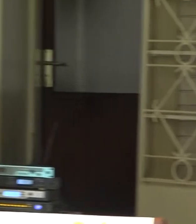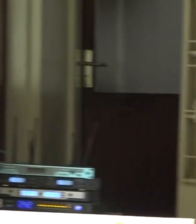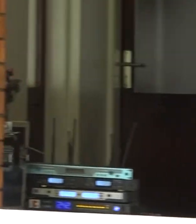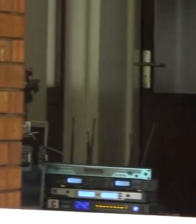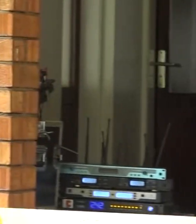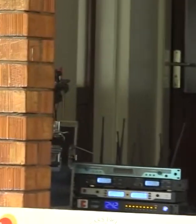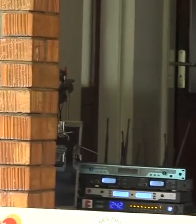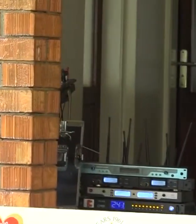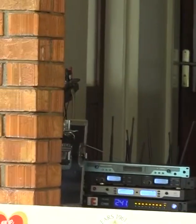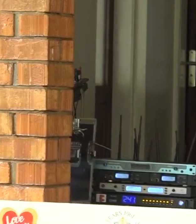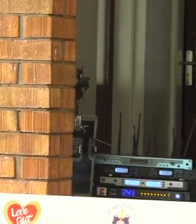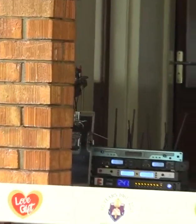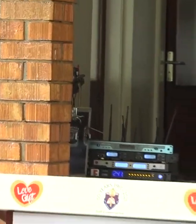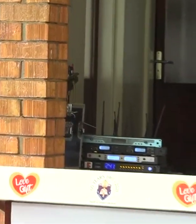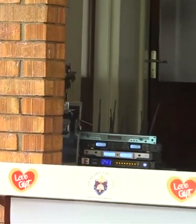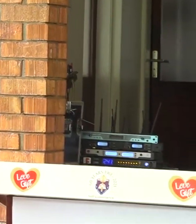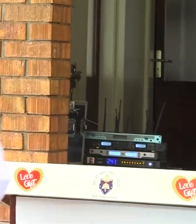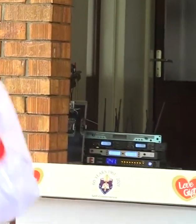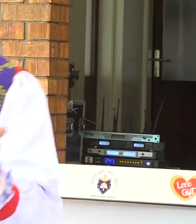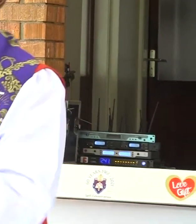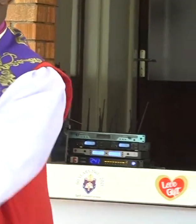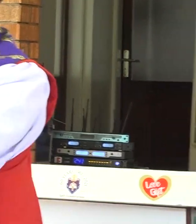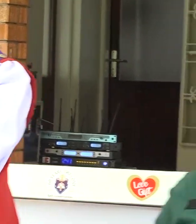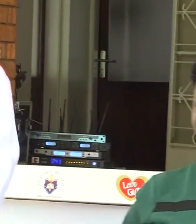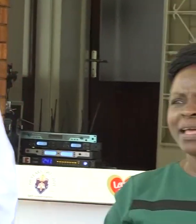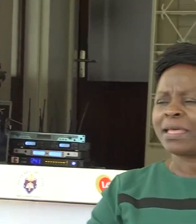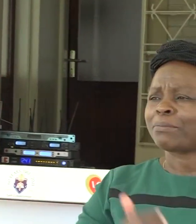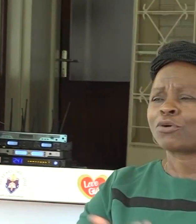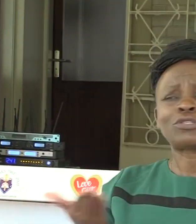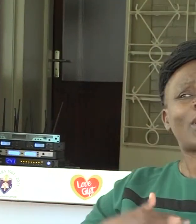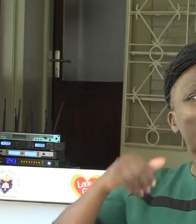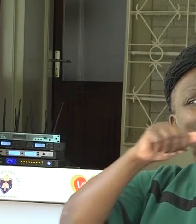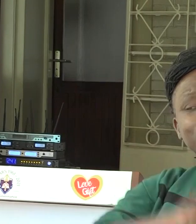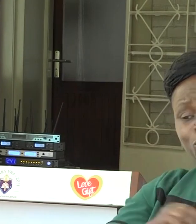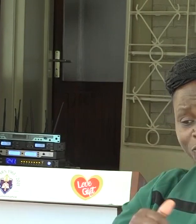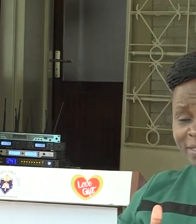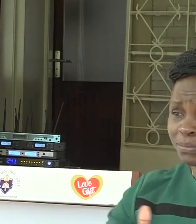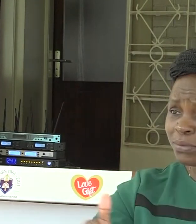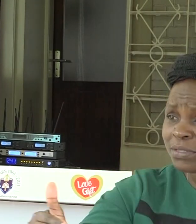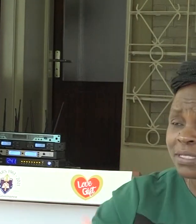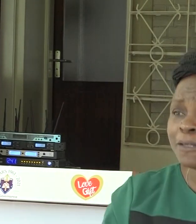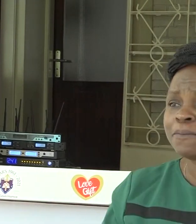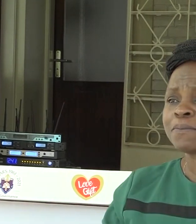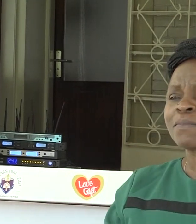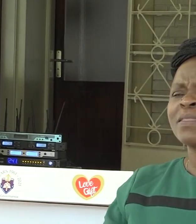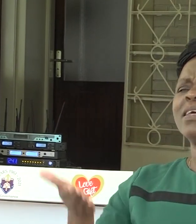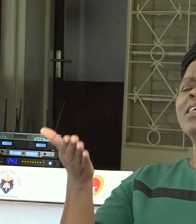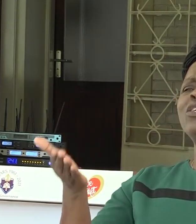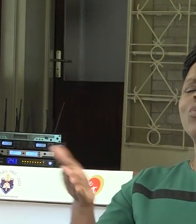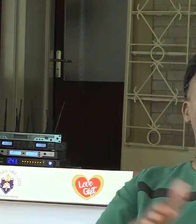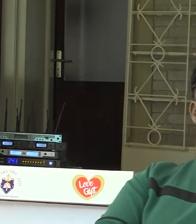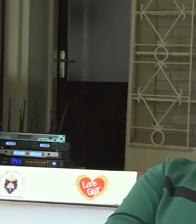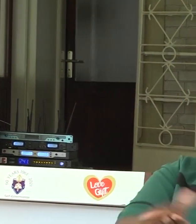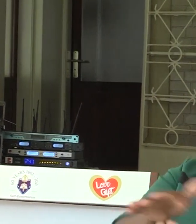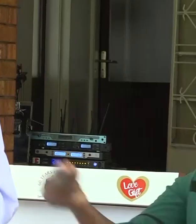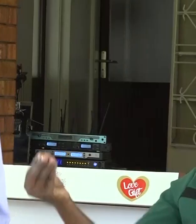don't overspend. Because you have school fees, don't